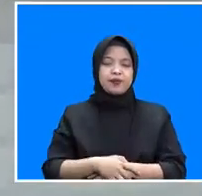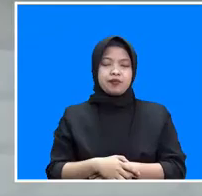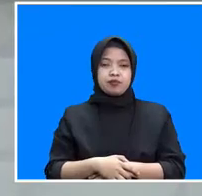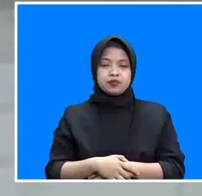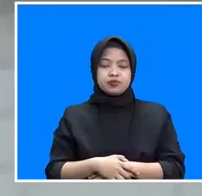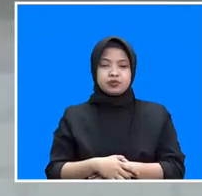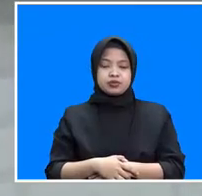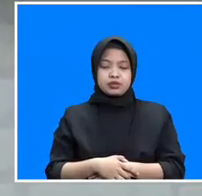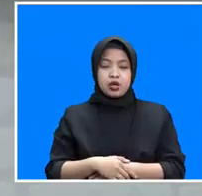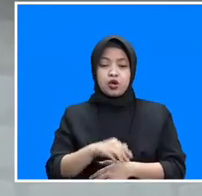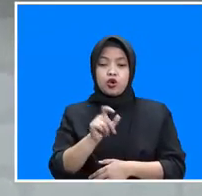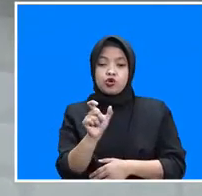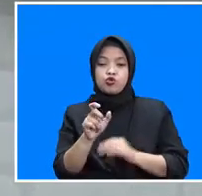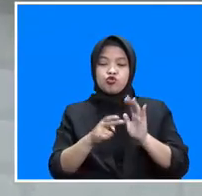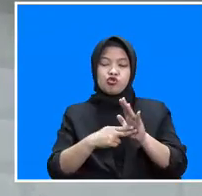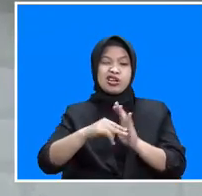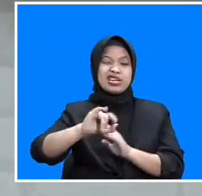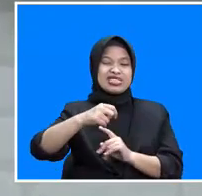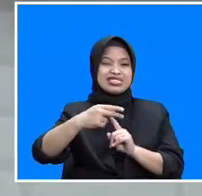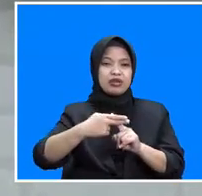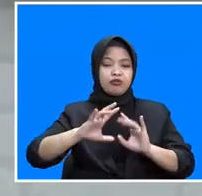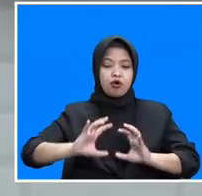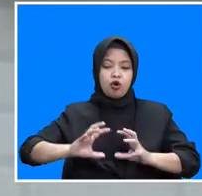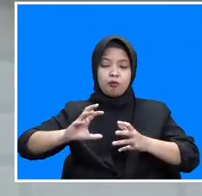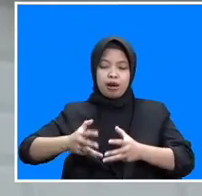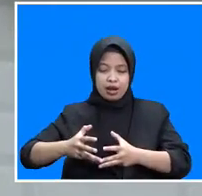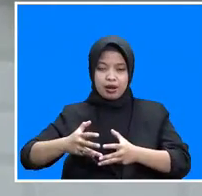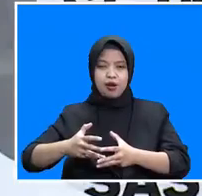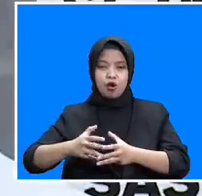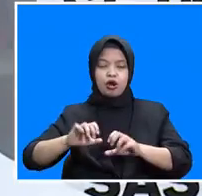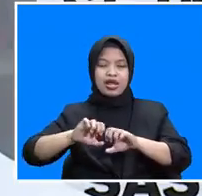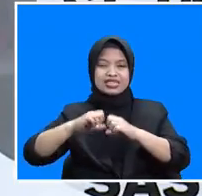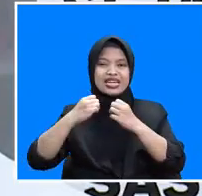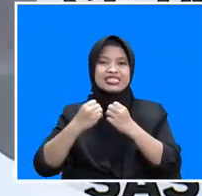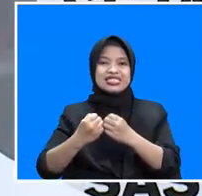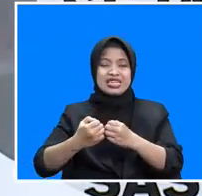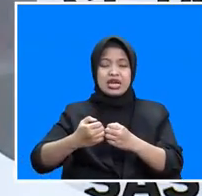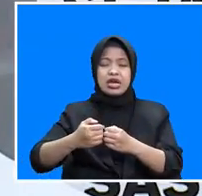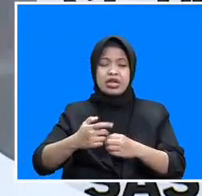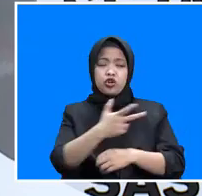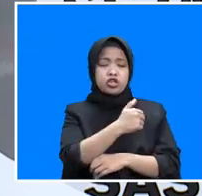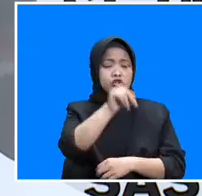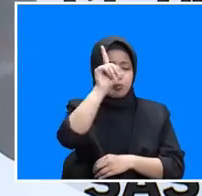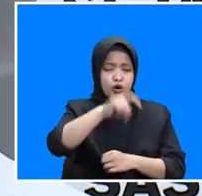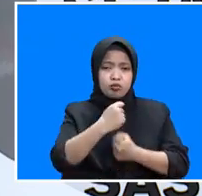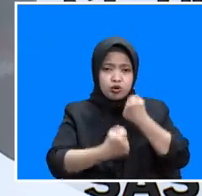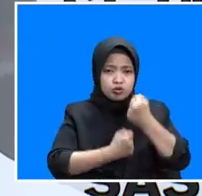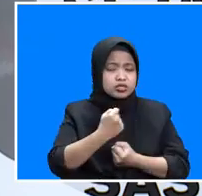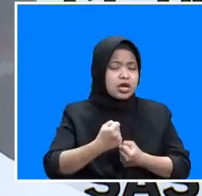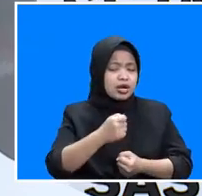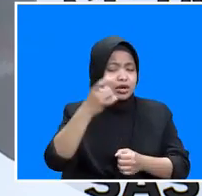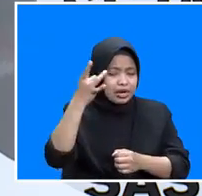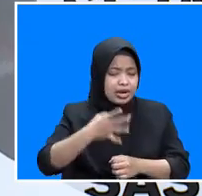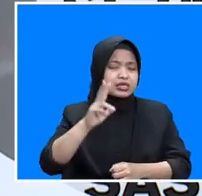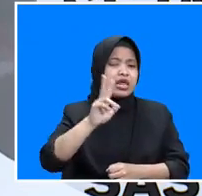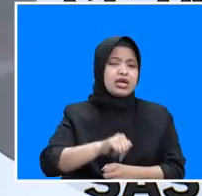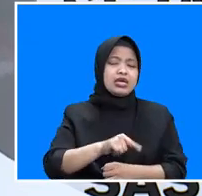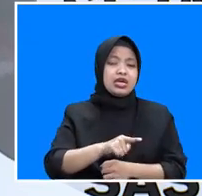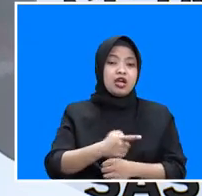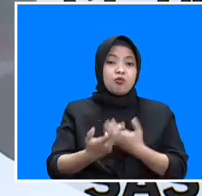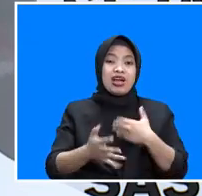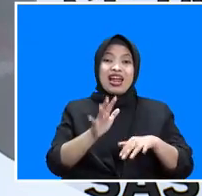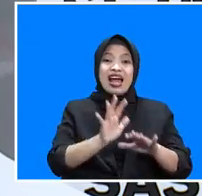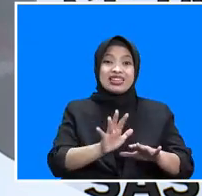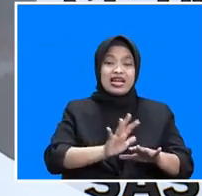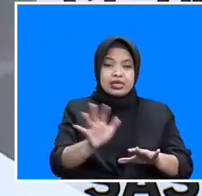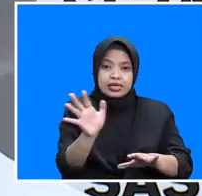global organisation, you know, there's a lot of work to be done in Indonesia. So if we don't carefully cultivate good relations